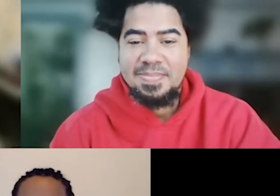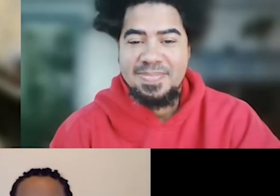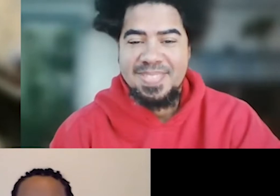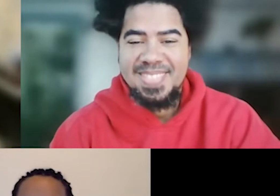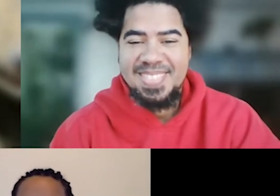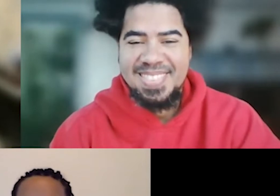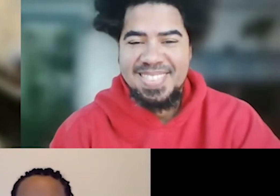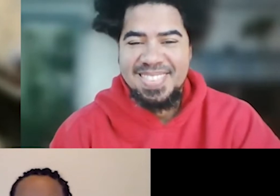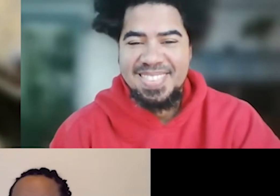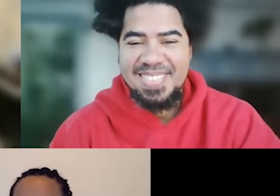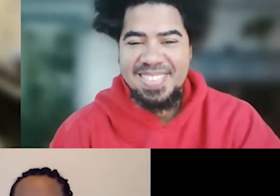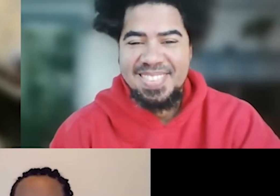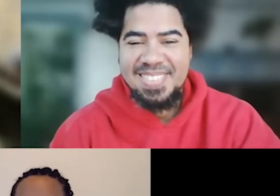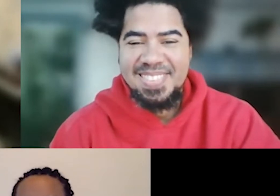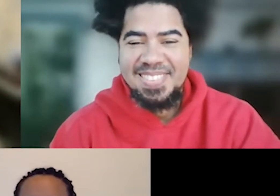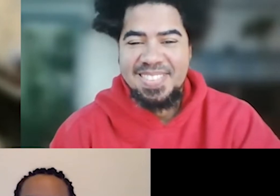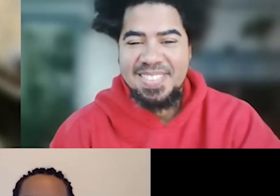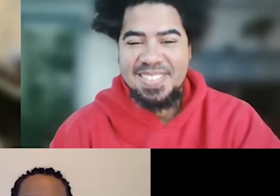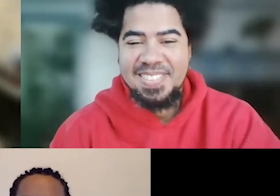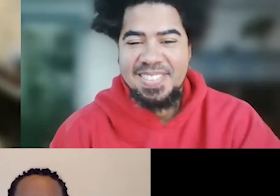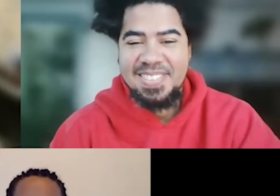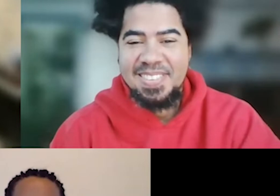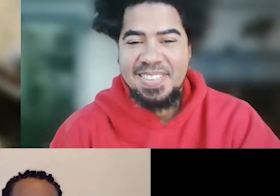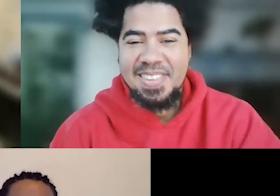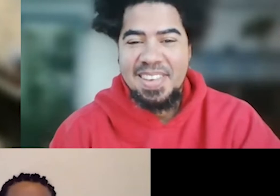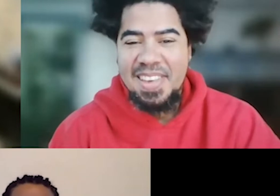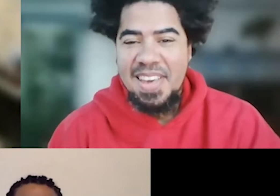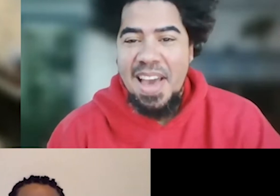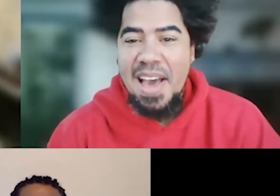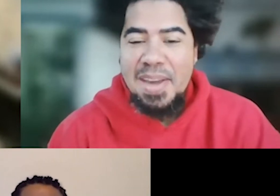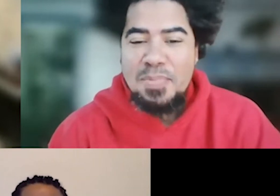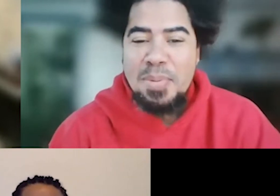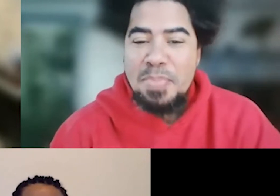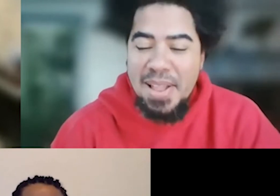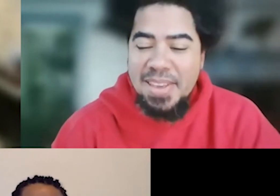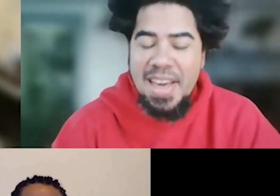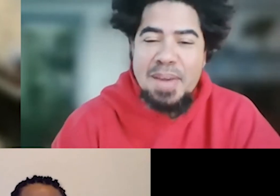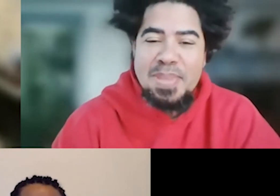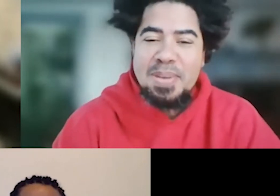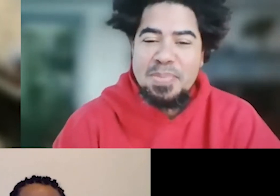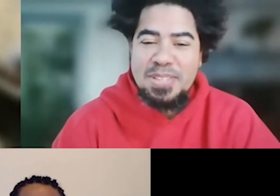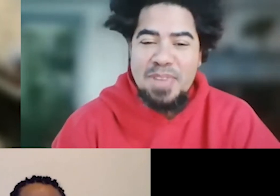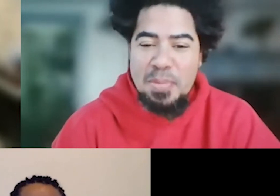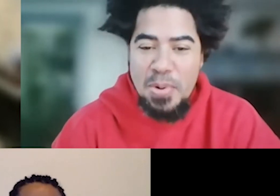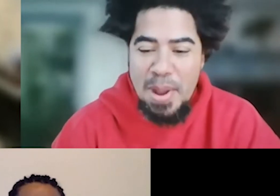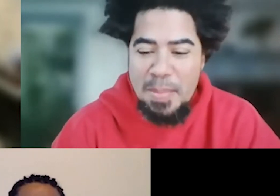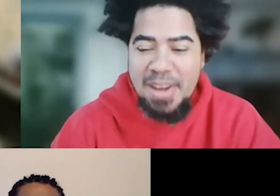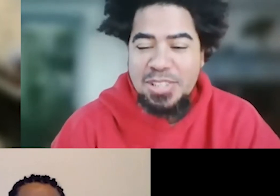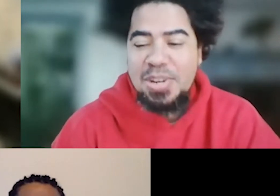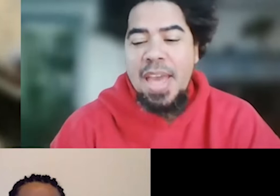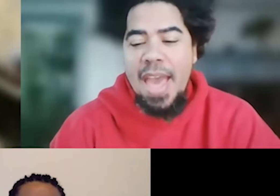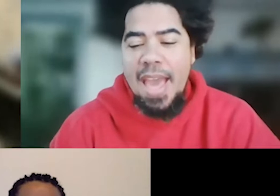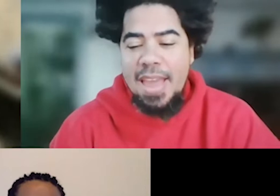my colleague, Robbie, who will speak a little bit more about the things that you'll be seeing tonight. Hi, I'm Robbie Pollock. I'm the Prison Writing